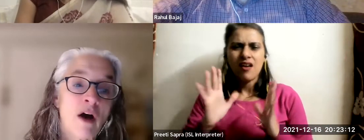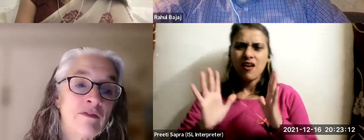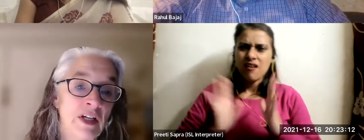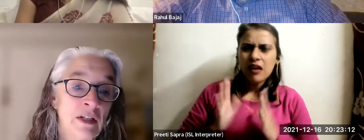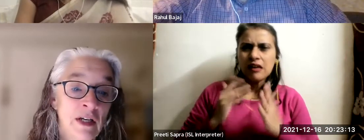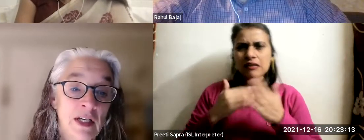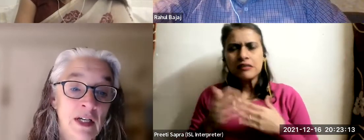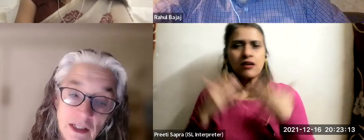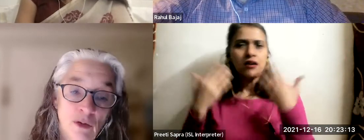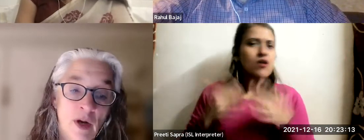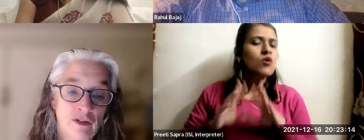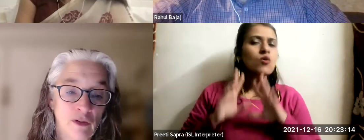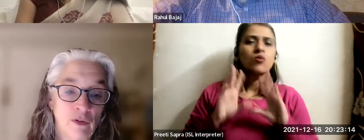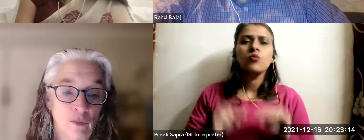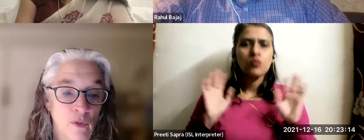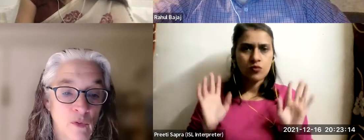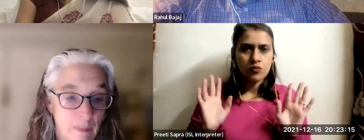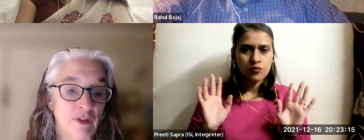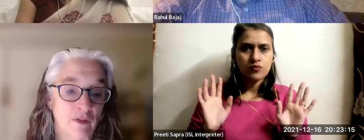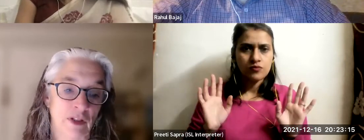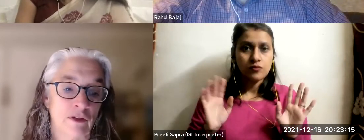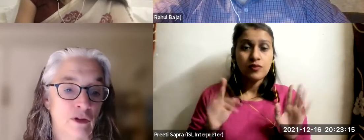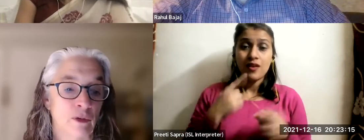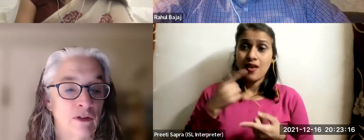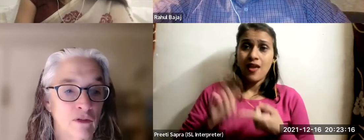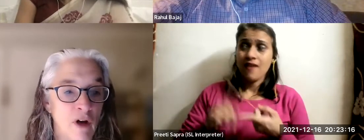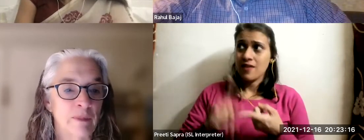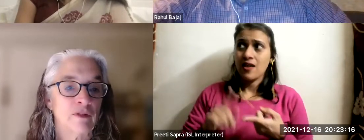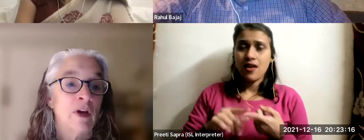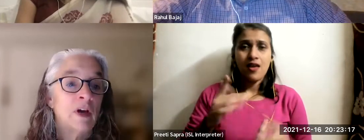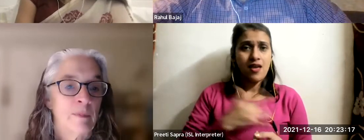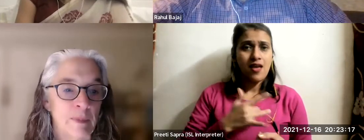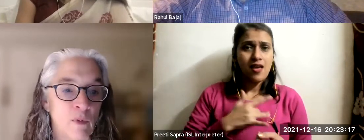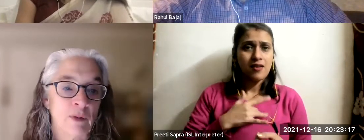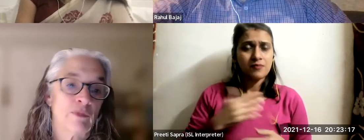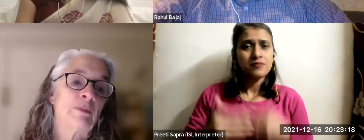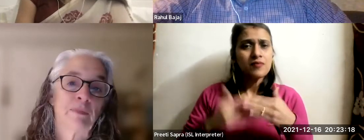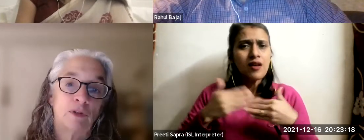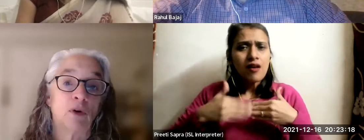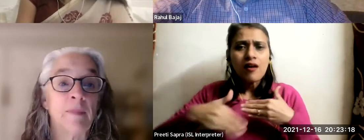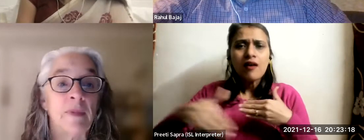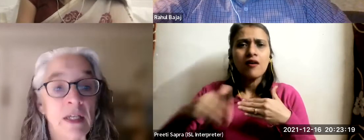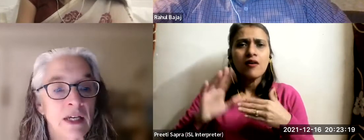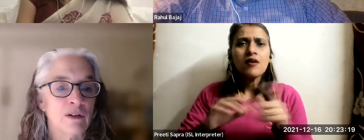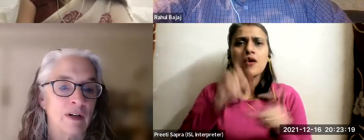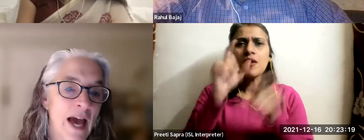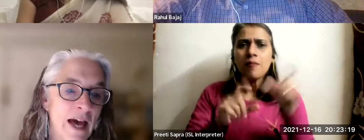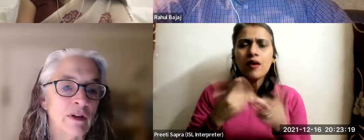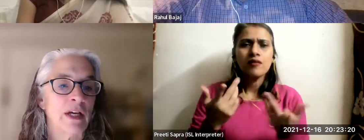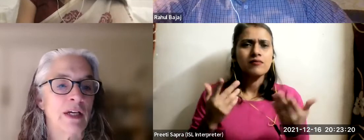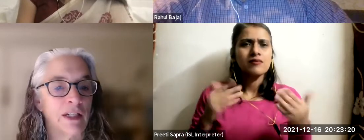too often in the US too happens what Shilpi described, is people want to bring people to a meeting